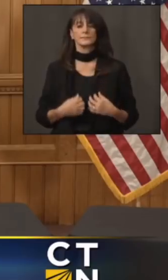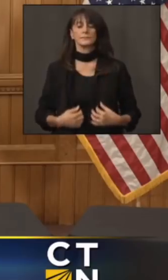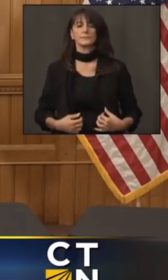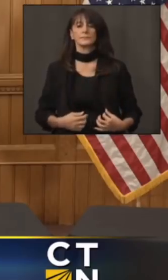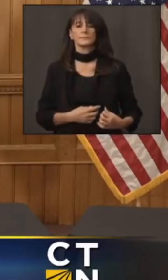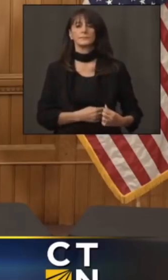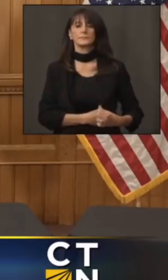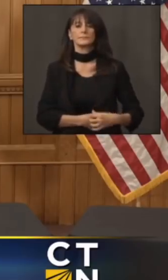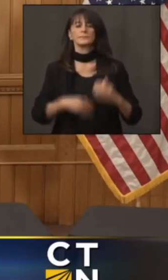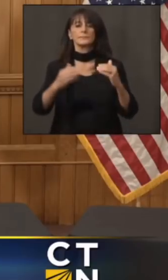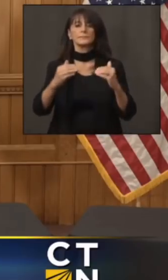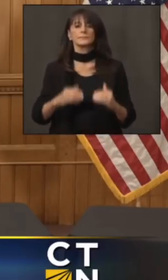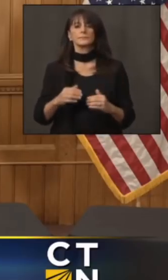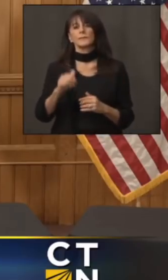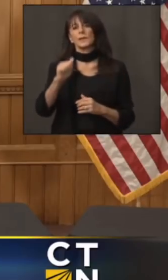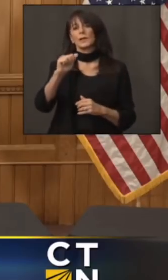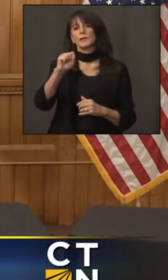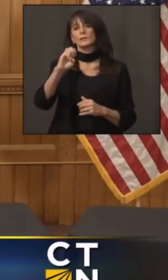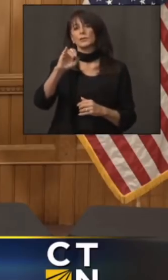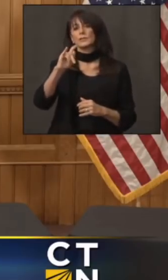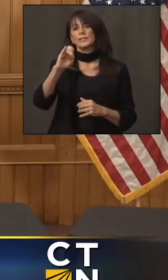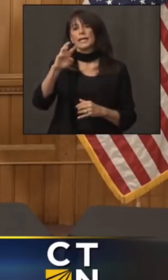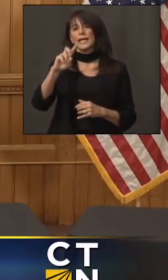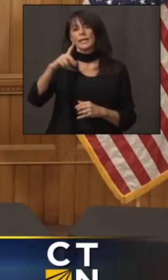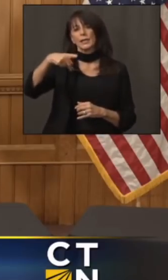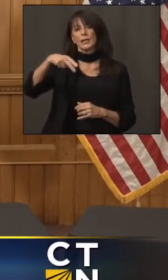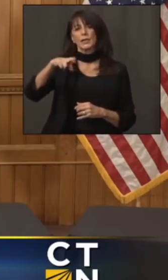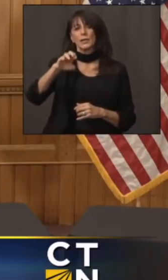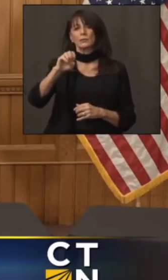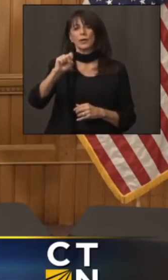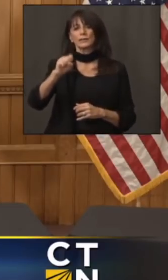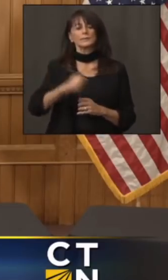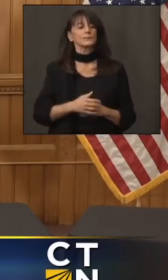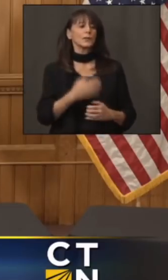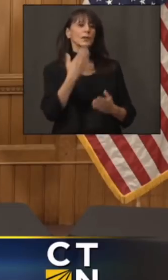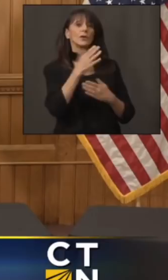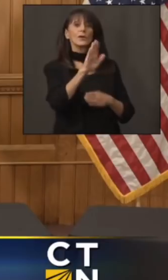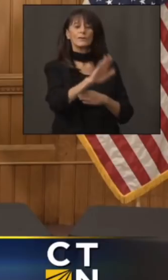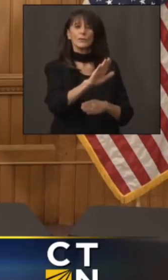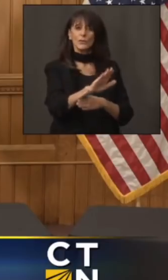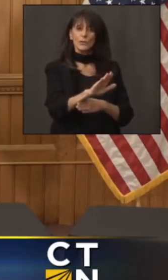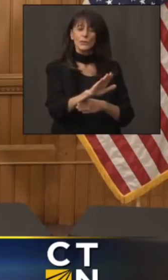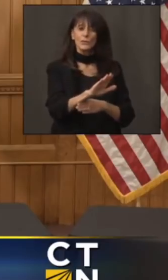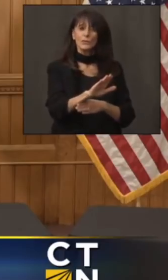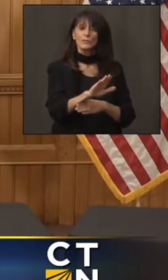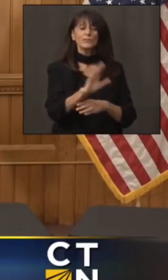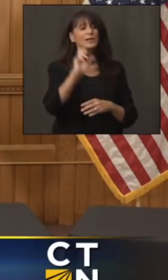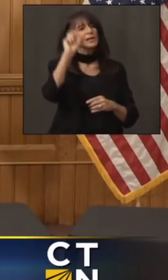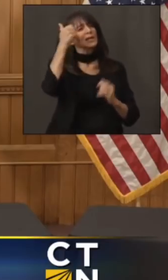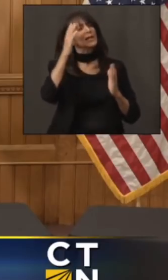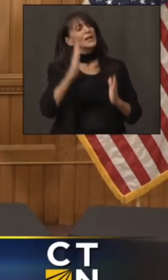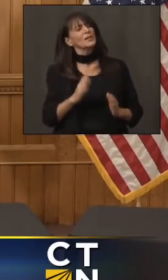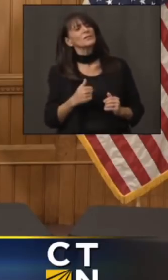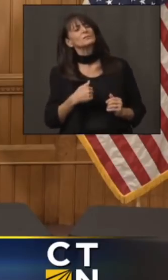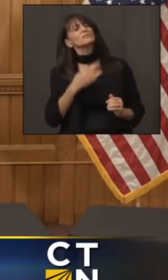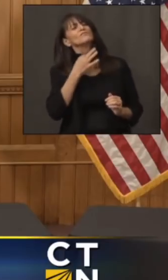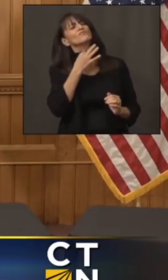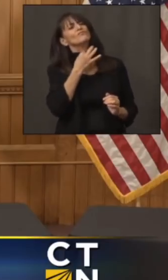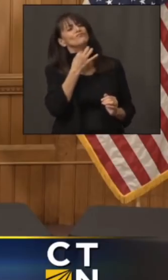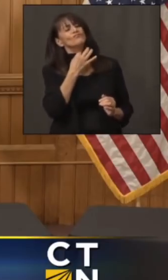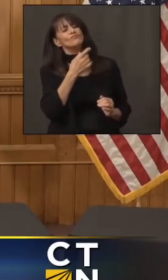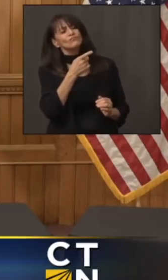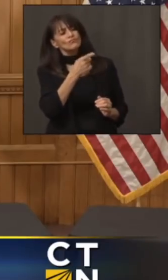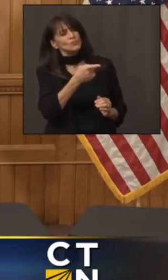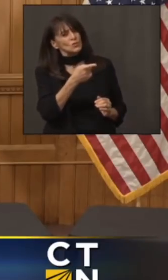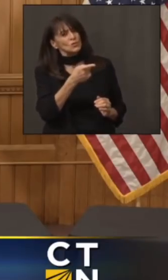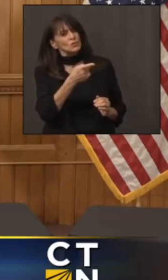The Associated Press. Thanks, Max. Good afternoon, everyone. Governor, I was wondering, have you been able to